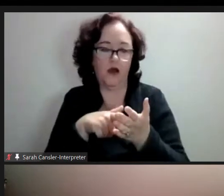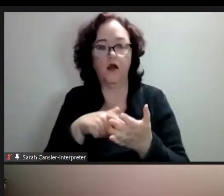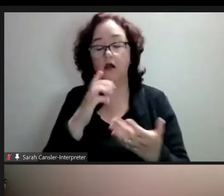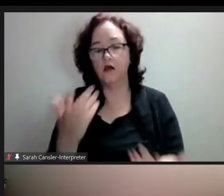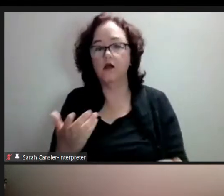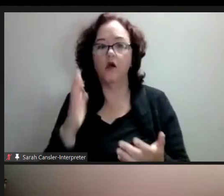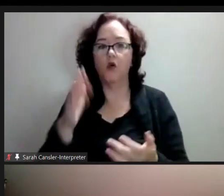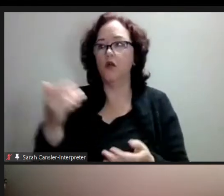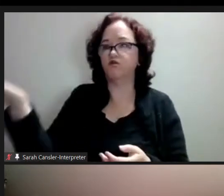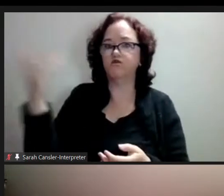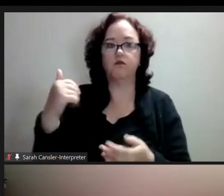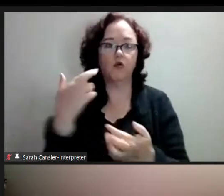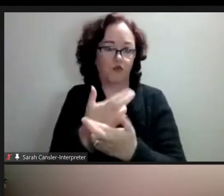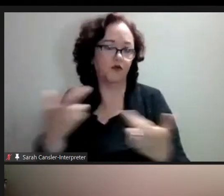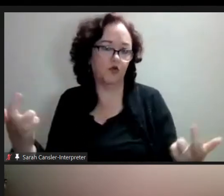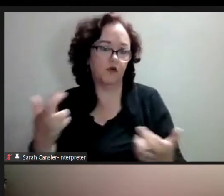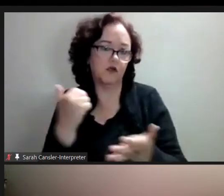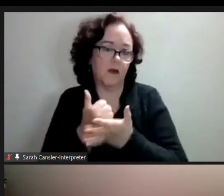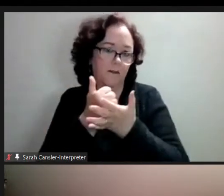time.